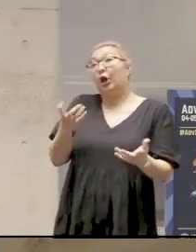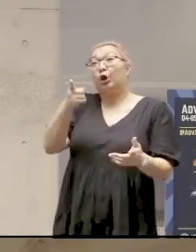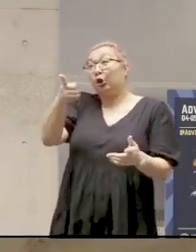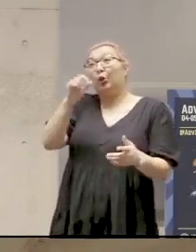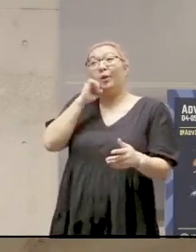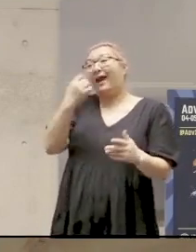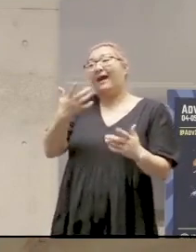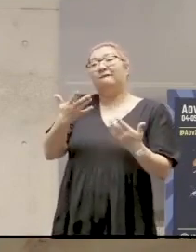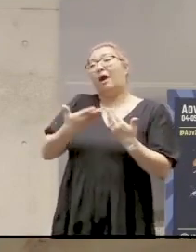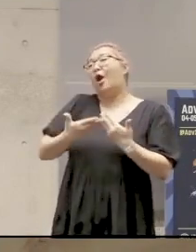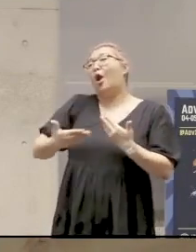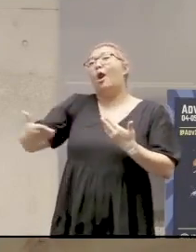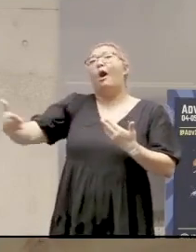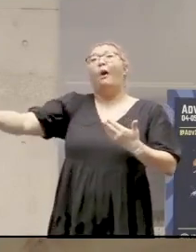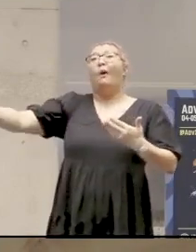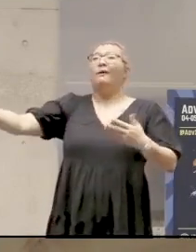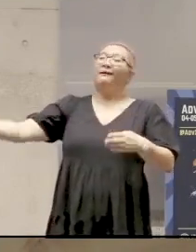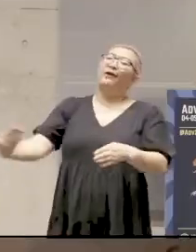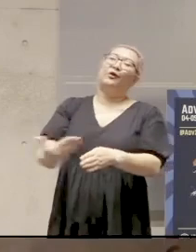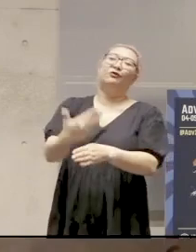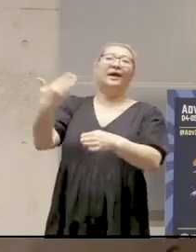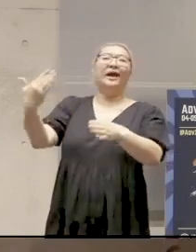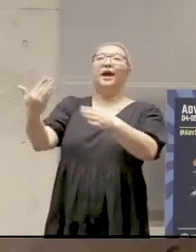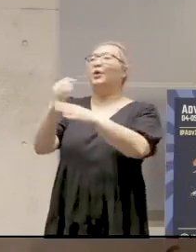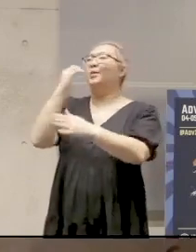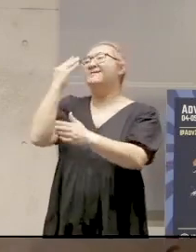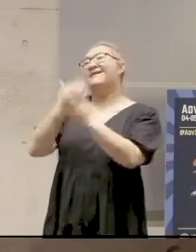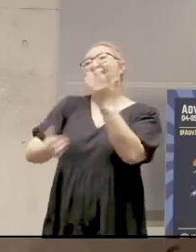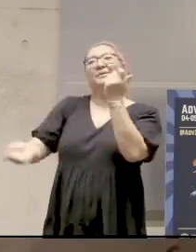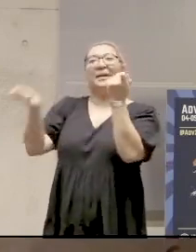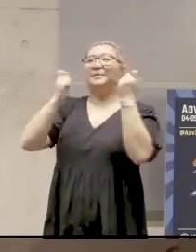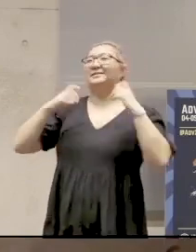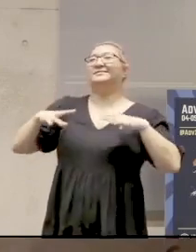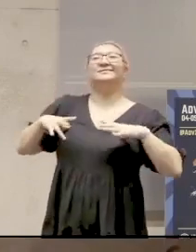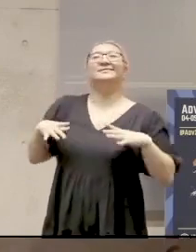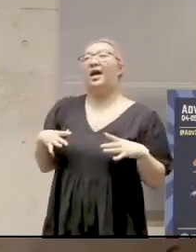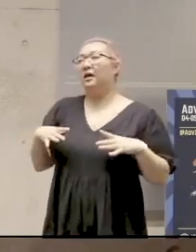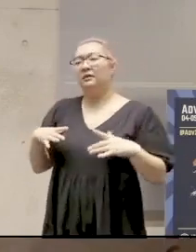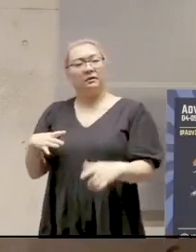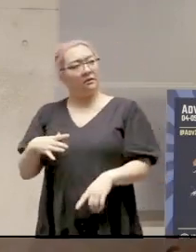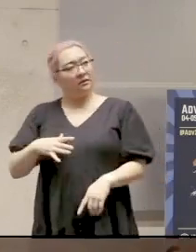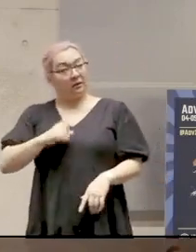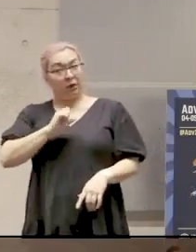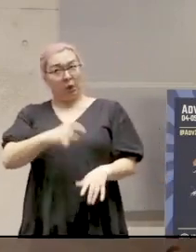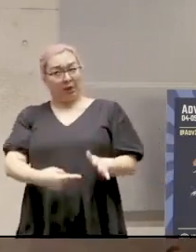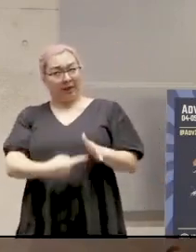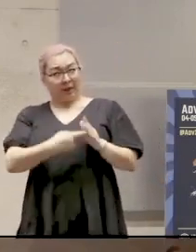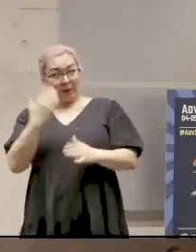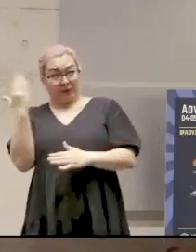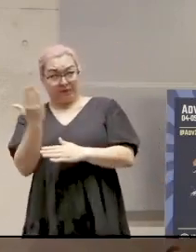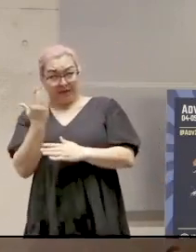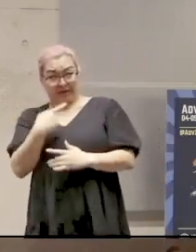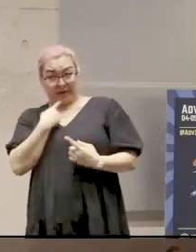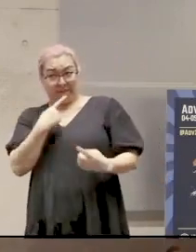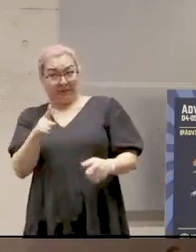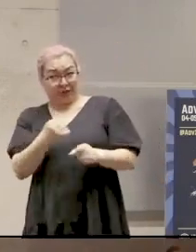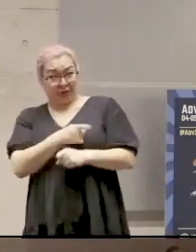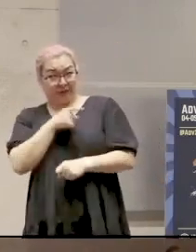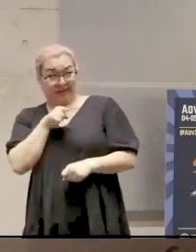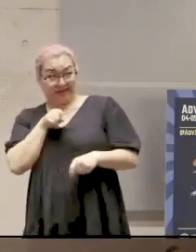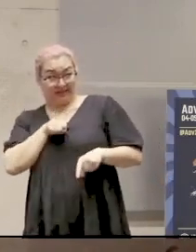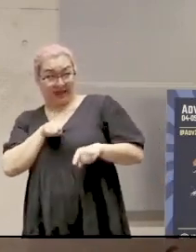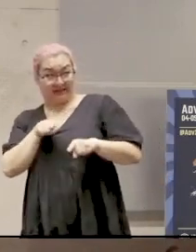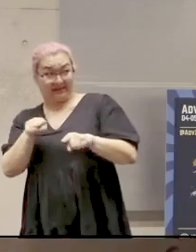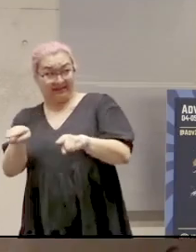all. Point of order, didn't you, in your keynote speech, admit to doing something along those lines? Yeah. Exactly. Yeah, exactly.